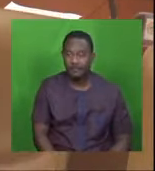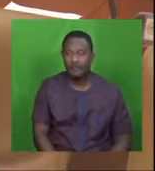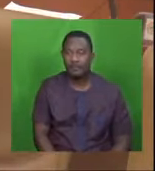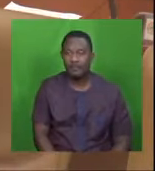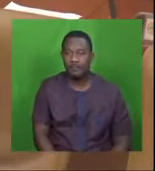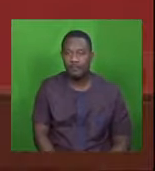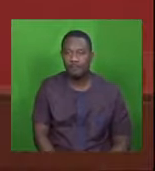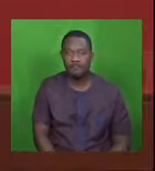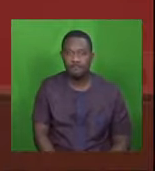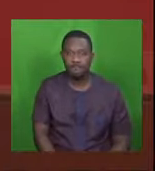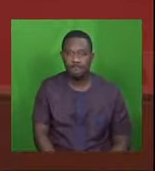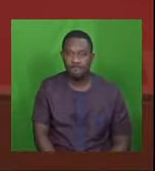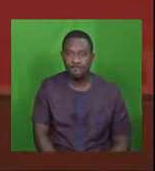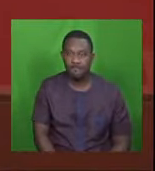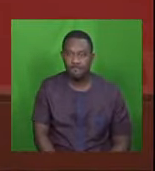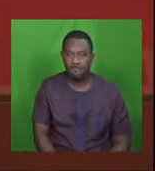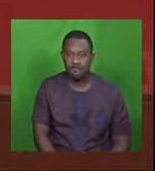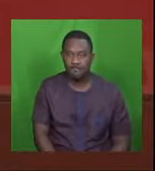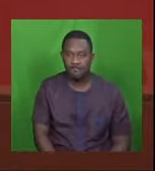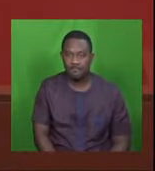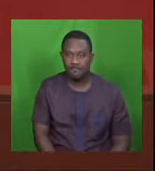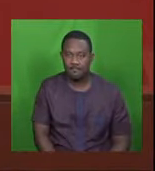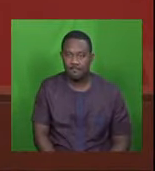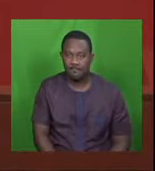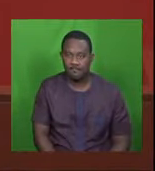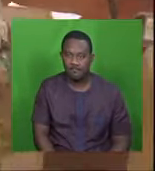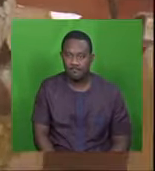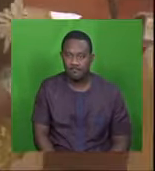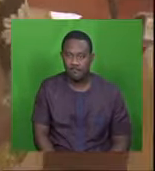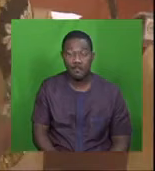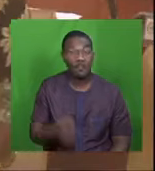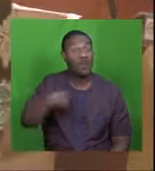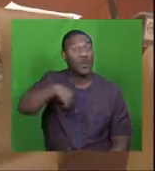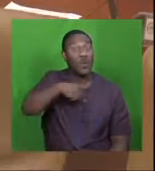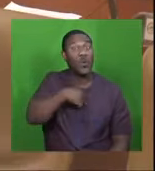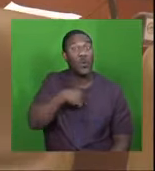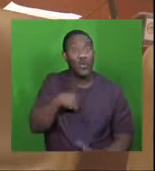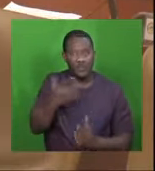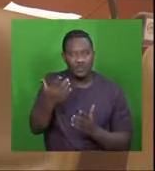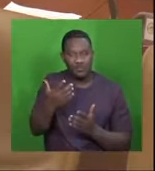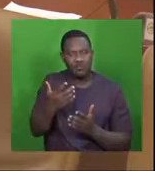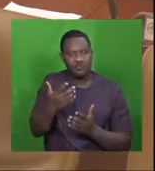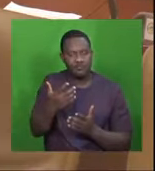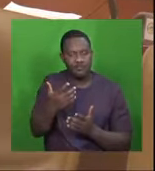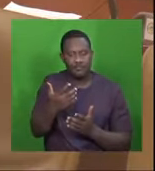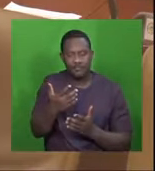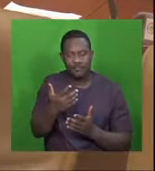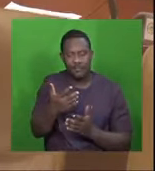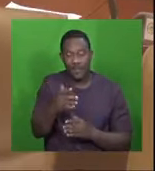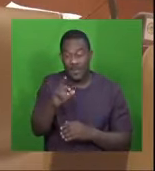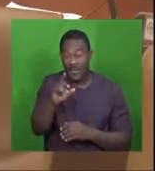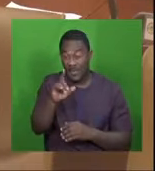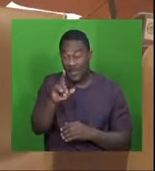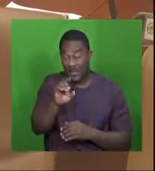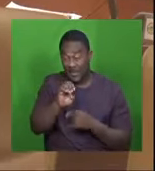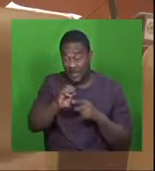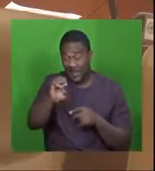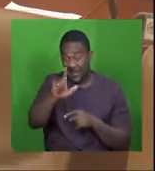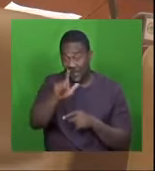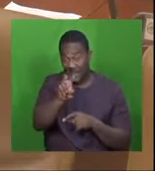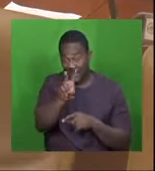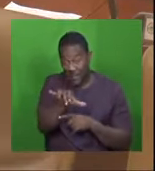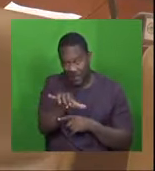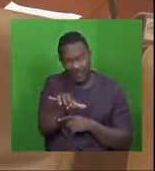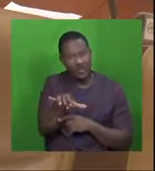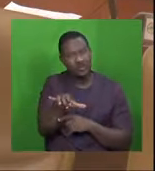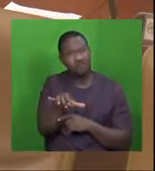Speaker. Mr. Speaker, thank you very much. We are coming with a measure to reduce e-levy from 1.5 to 1%. And if you say